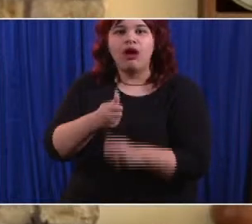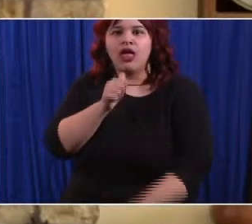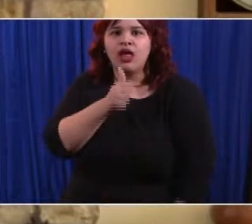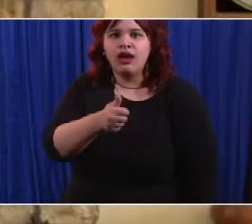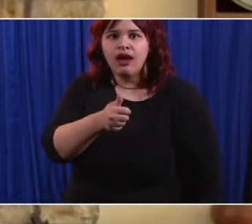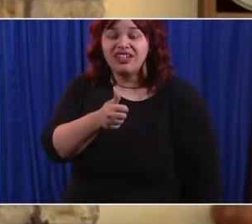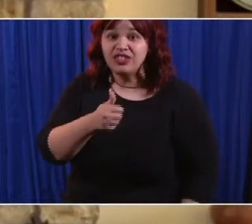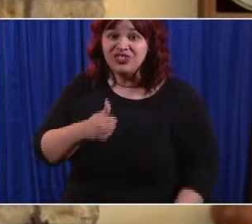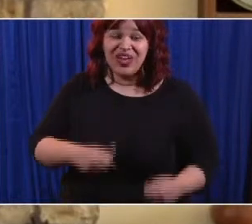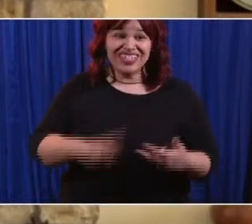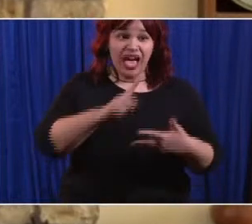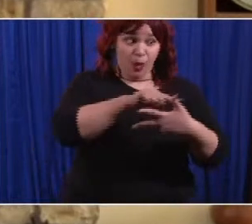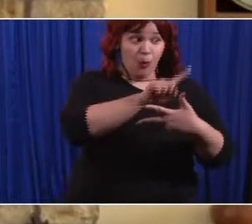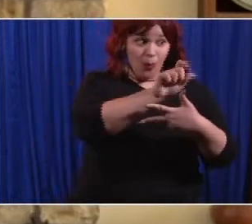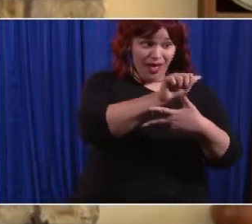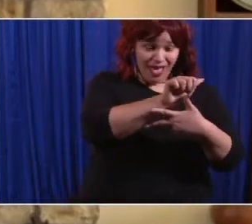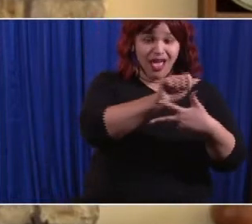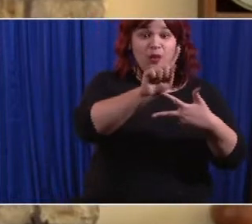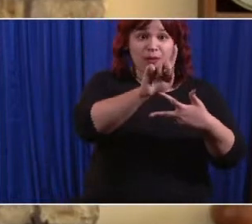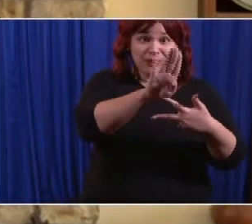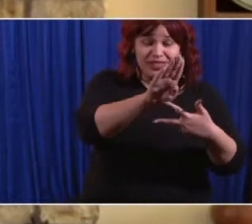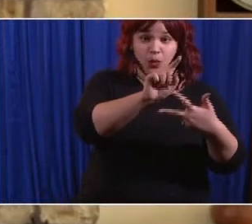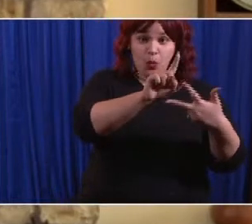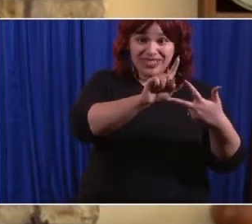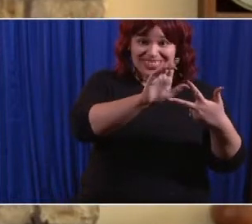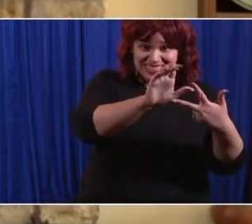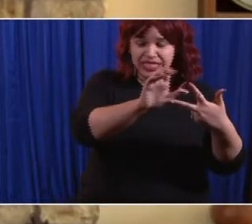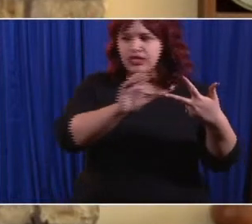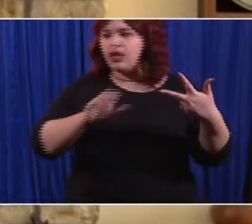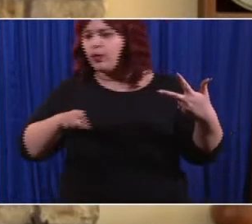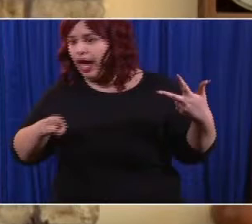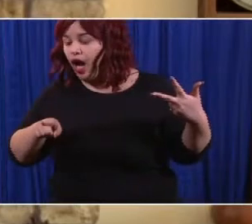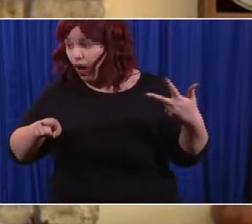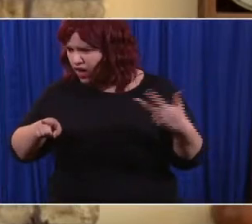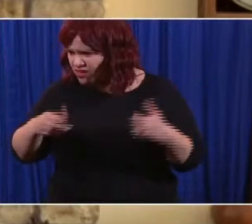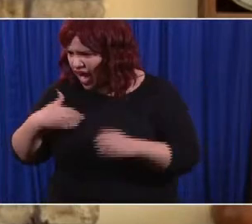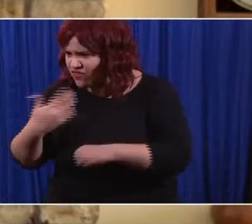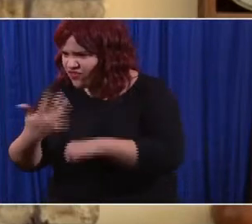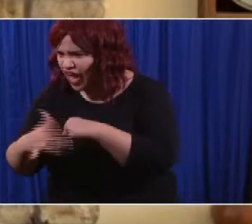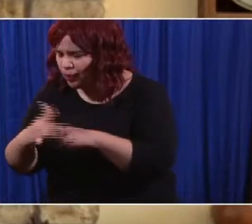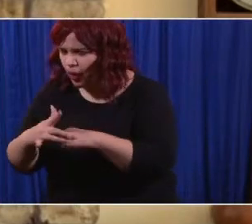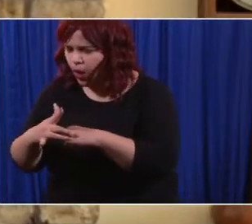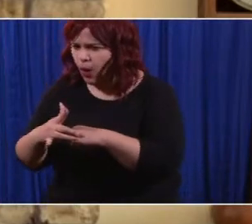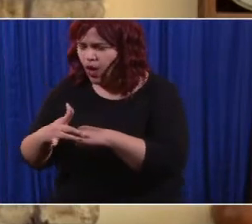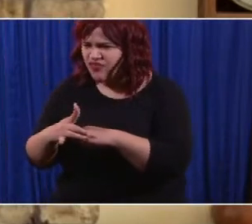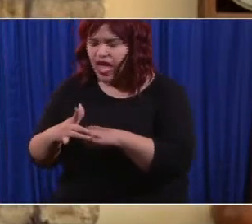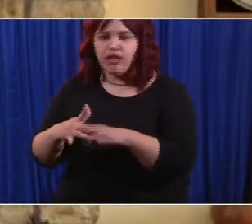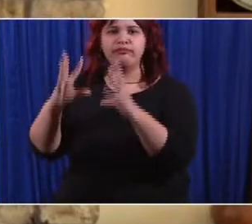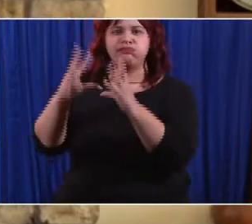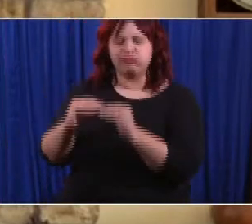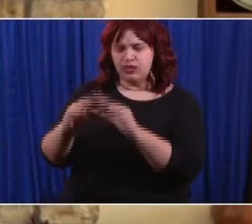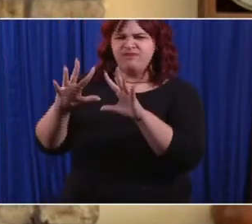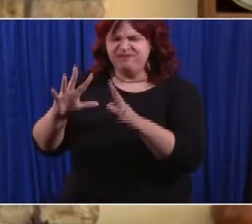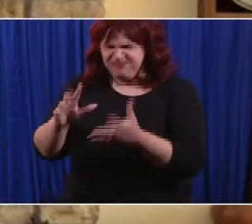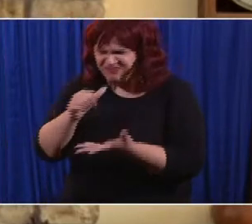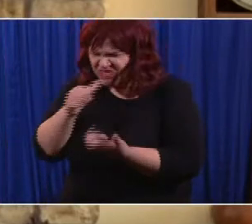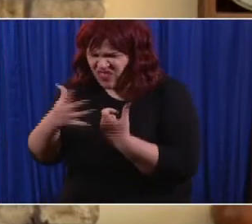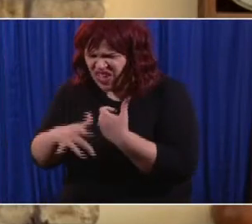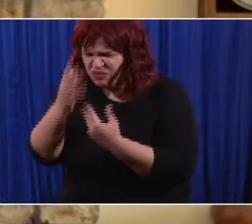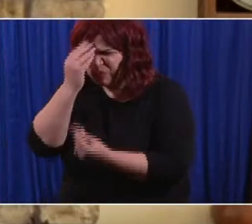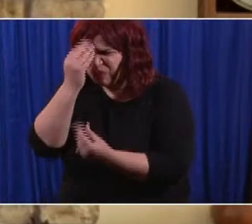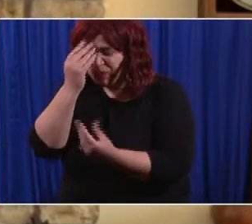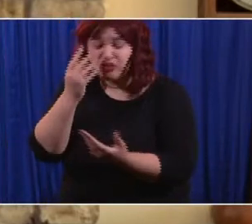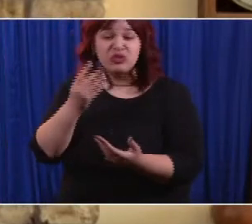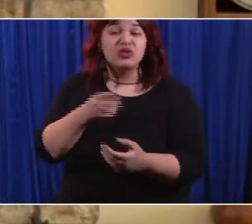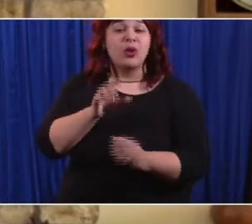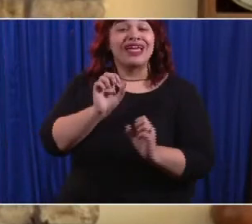and it keeps kicking me out. Is there anything you can do to put pressure on the pharmacies to, hey, this Thursday, you